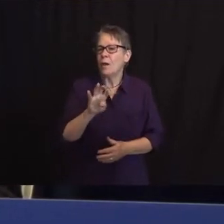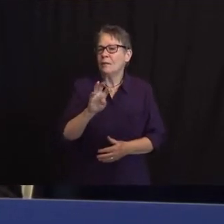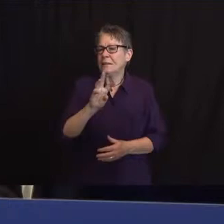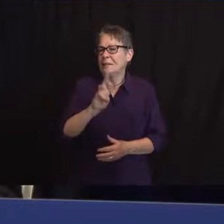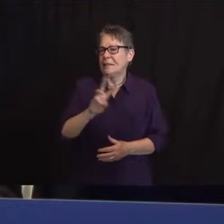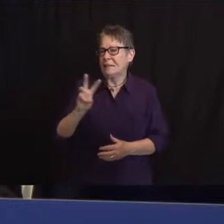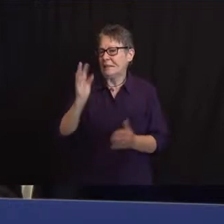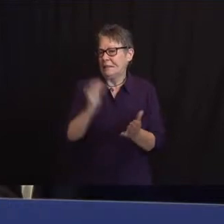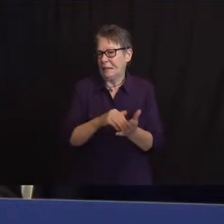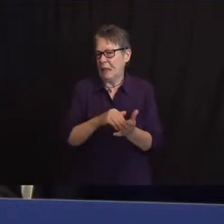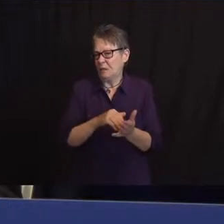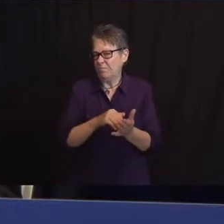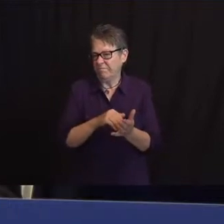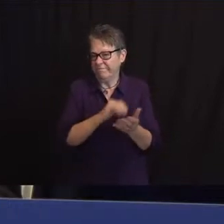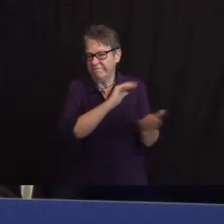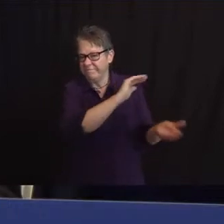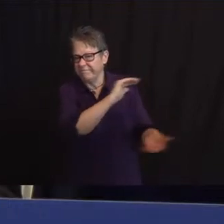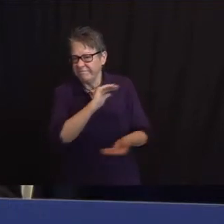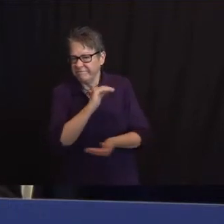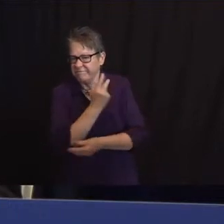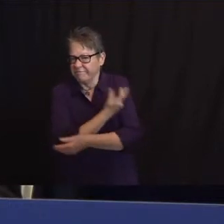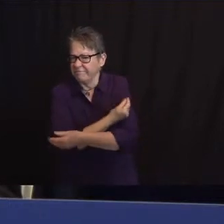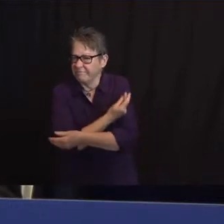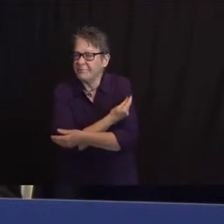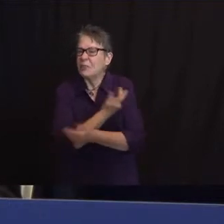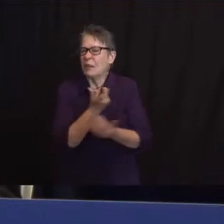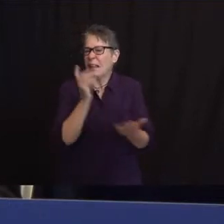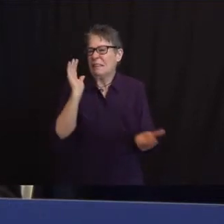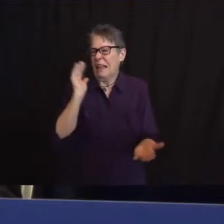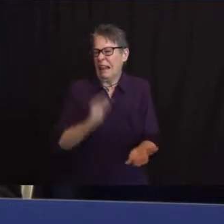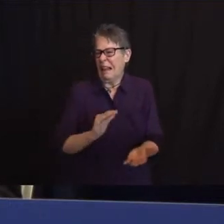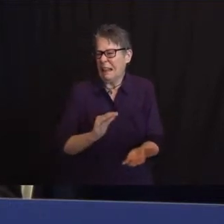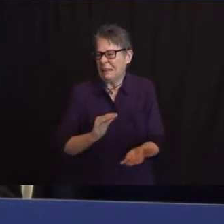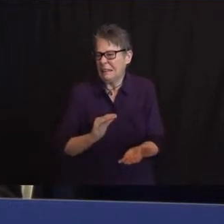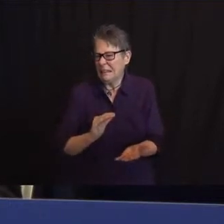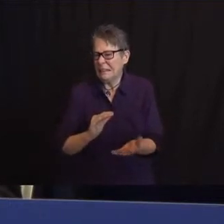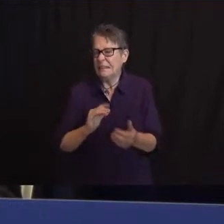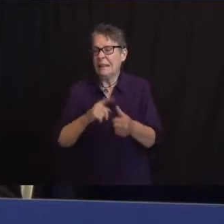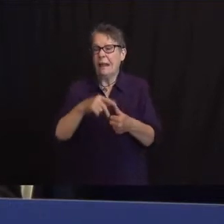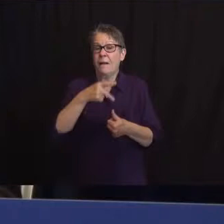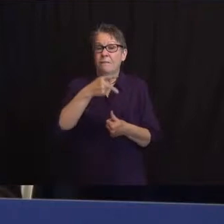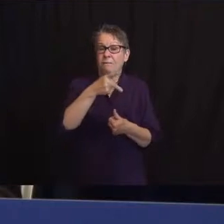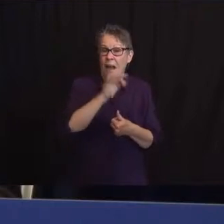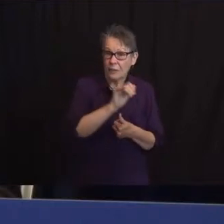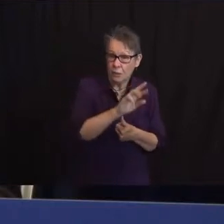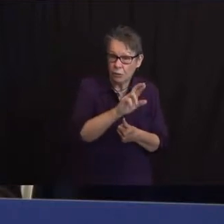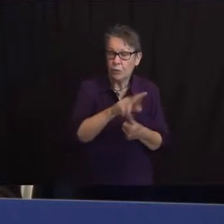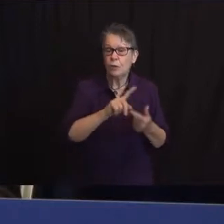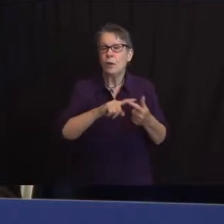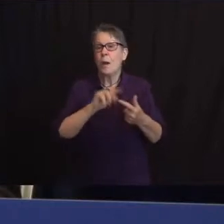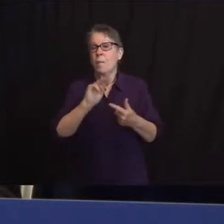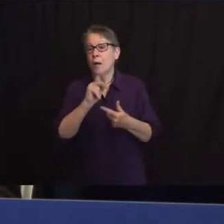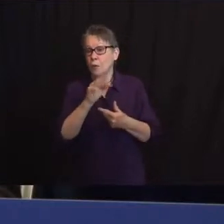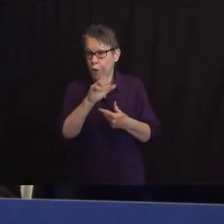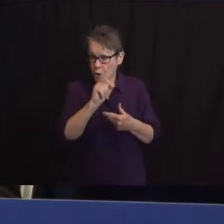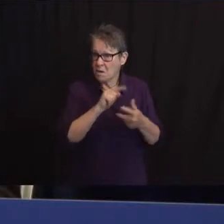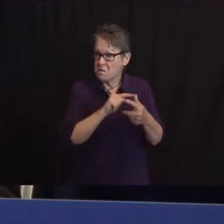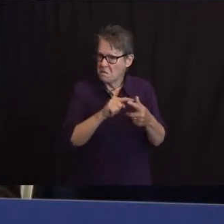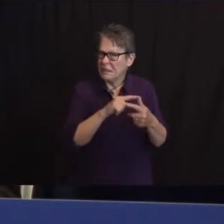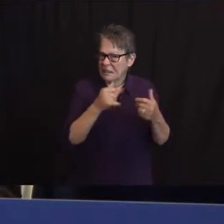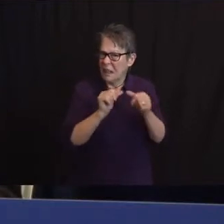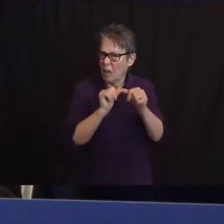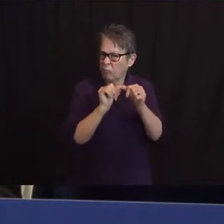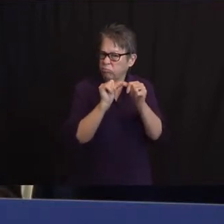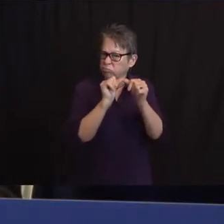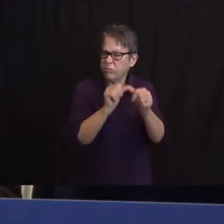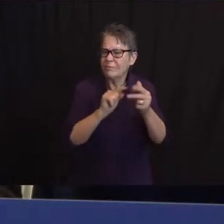466,000. It's about 272,000 of Pfizer and 178,000 of Moderna. We received a